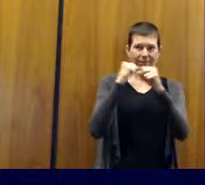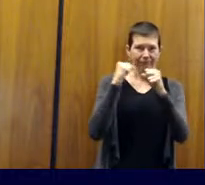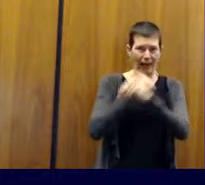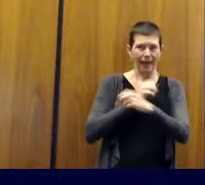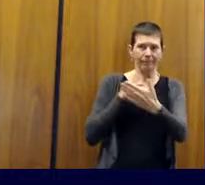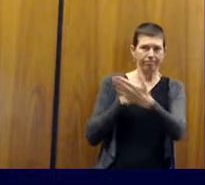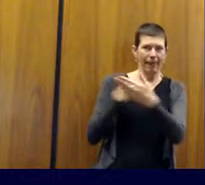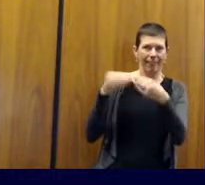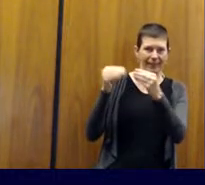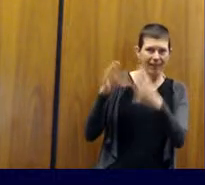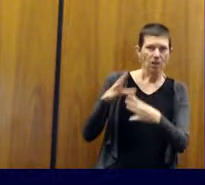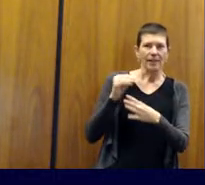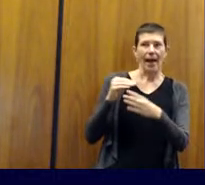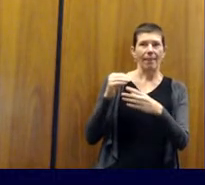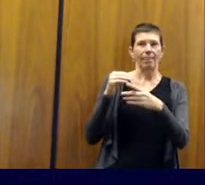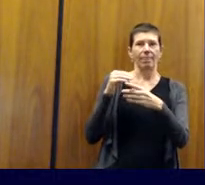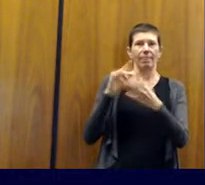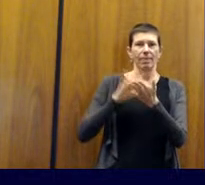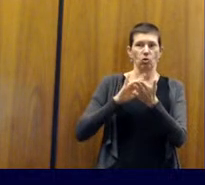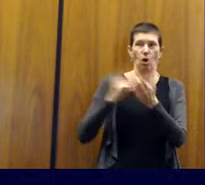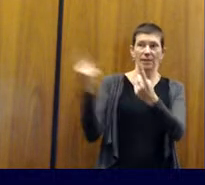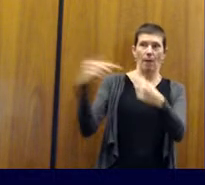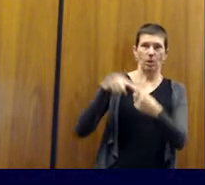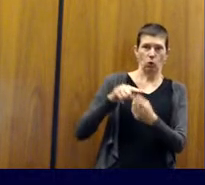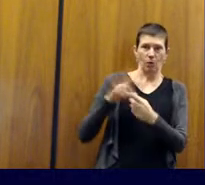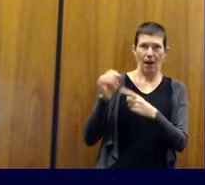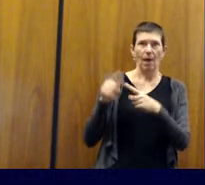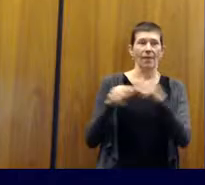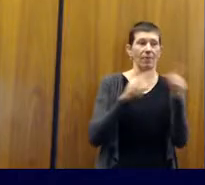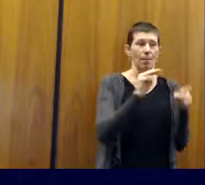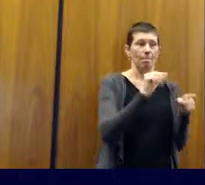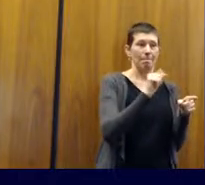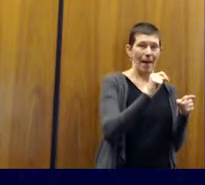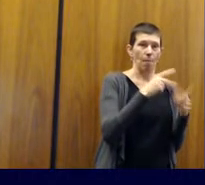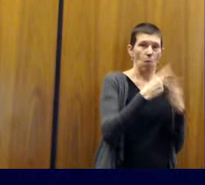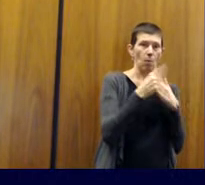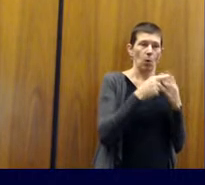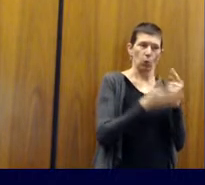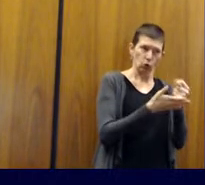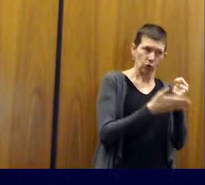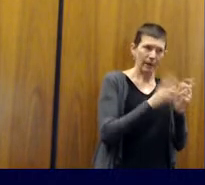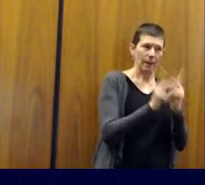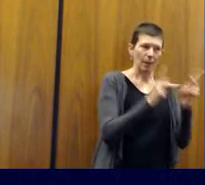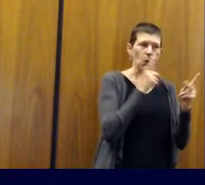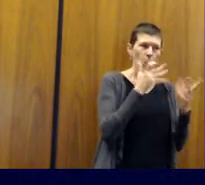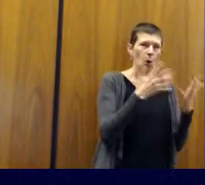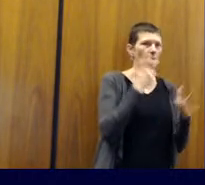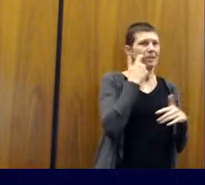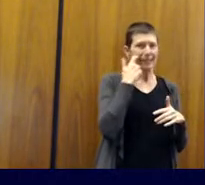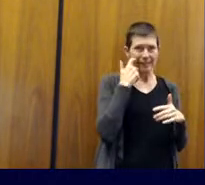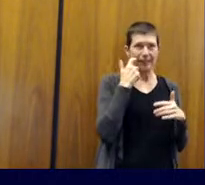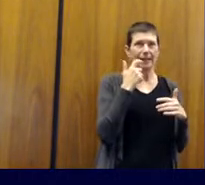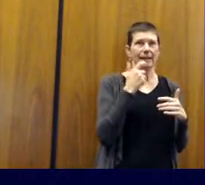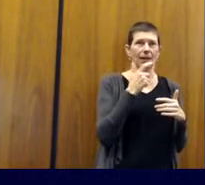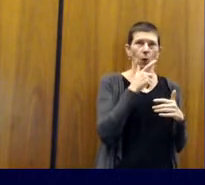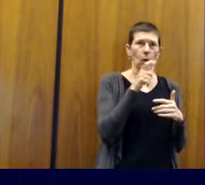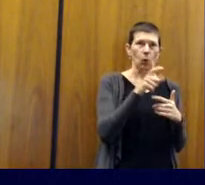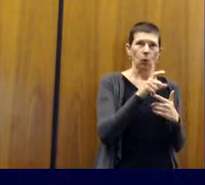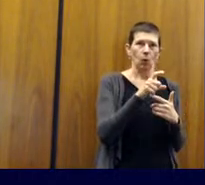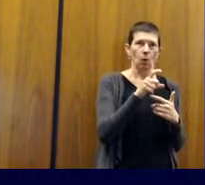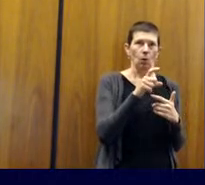the opioids coming into our county, and then there's the MAT program, where we're treating the people that are addicted and are